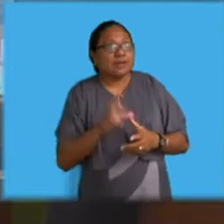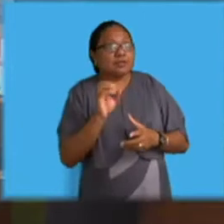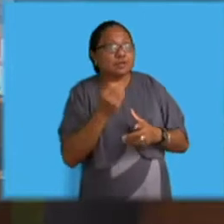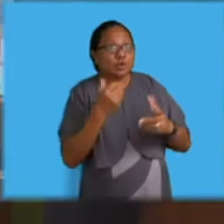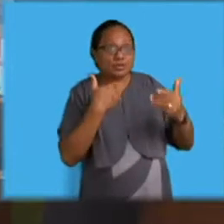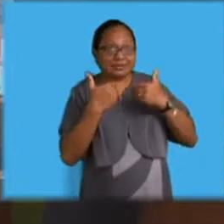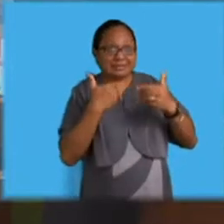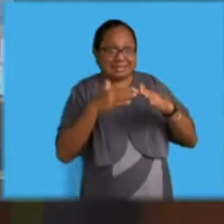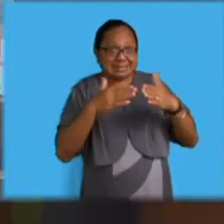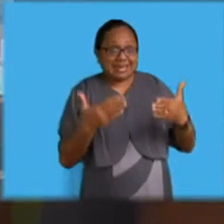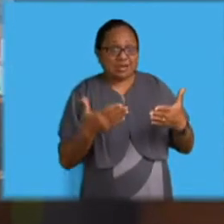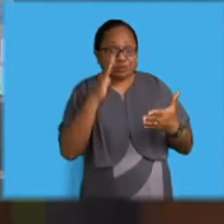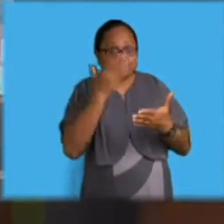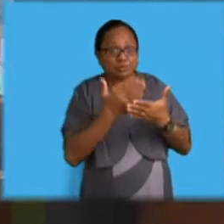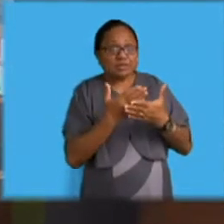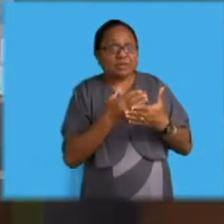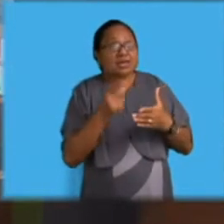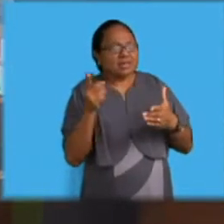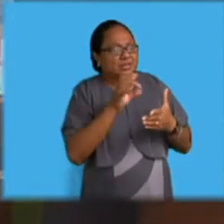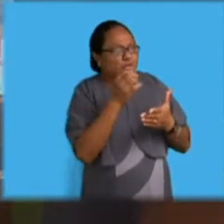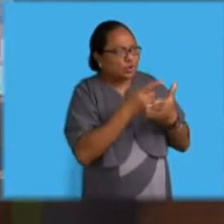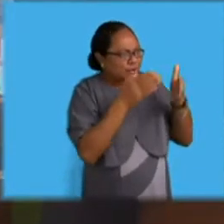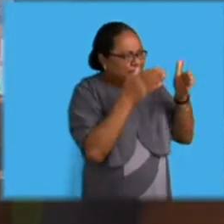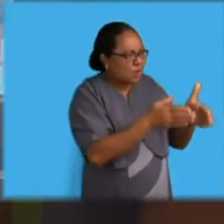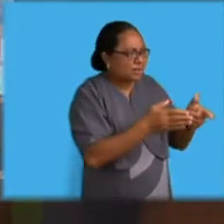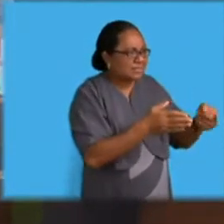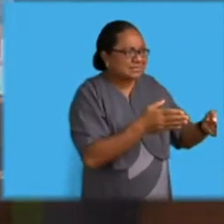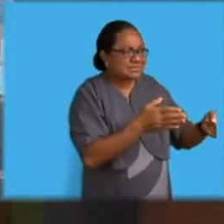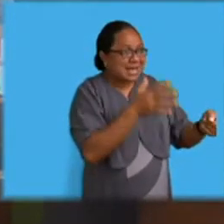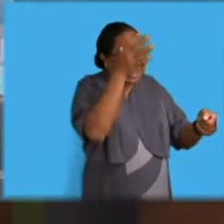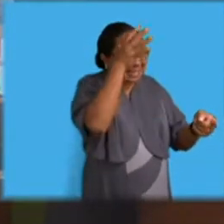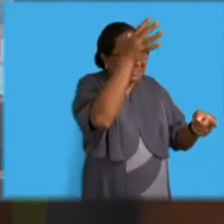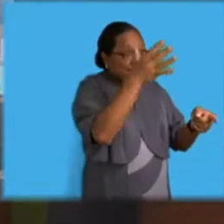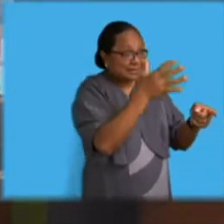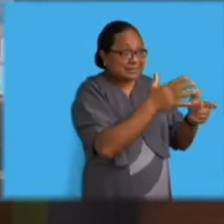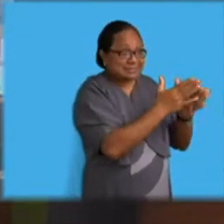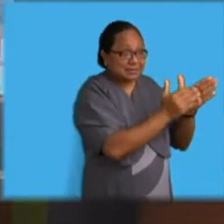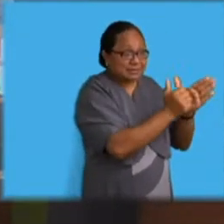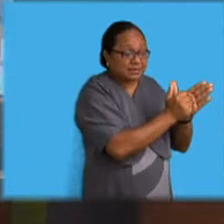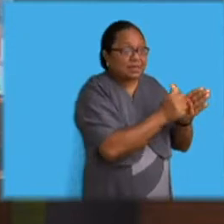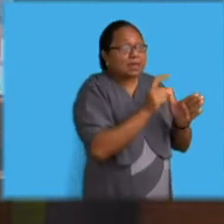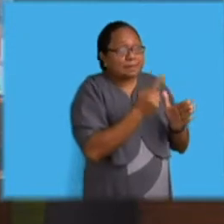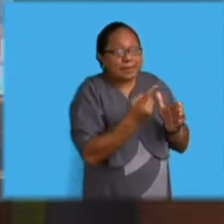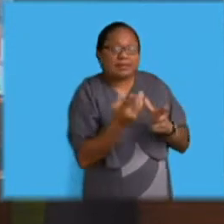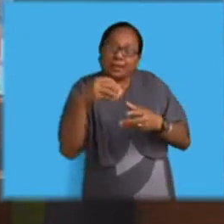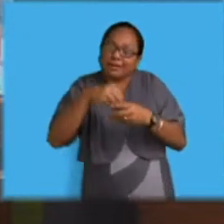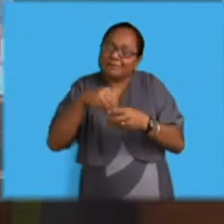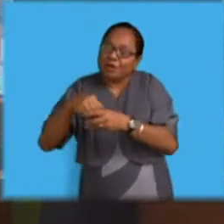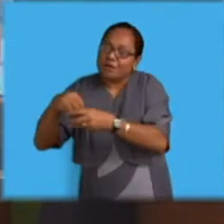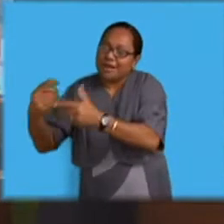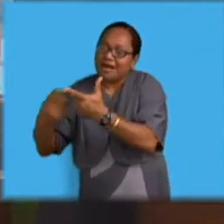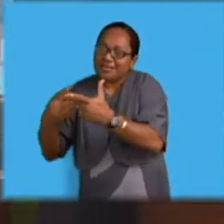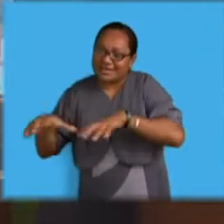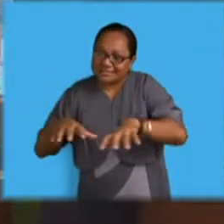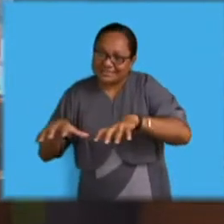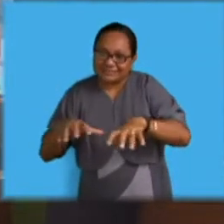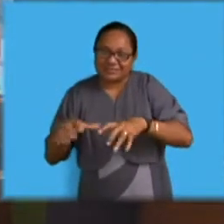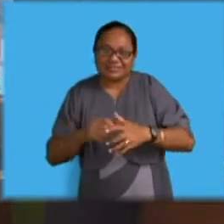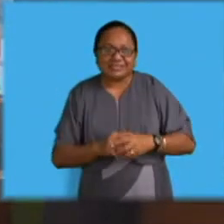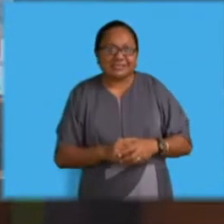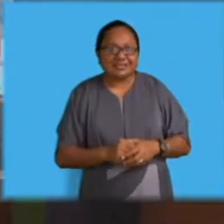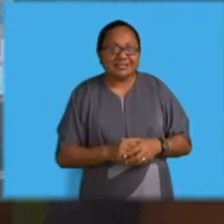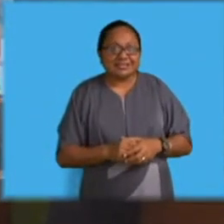students are now not only looking at academic grades, but at the extras the students involve themselves in, which also reveal a lot about the